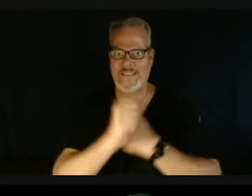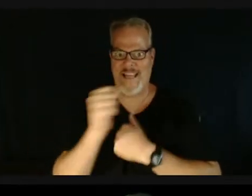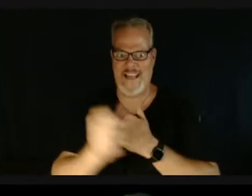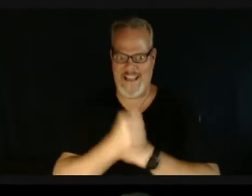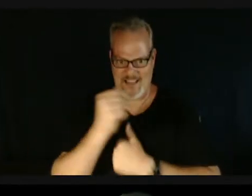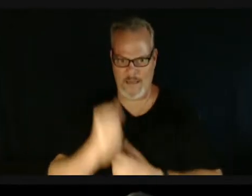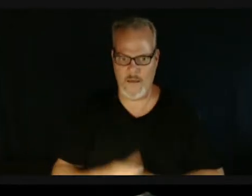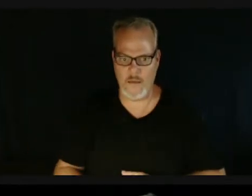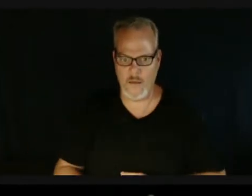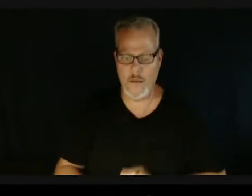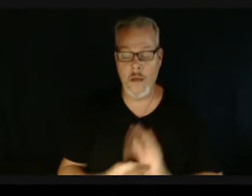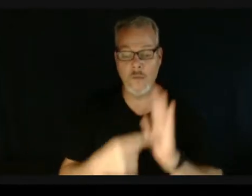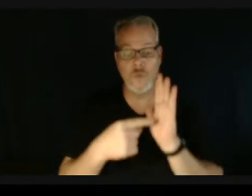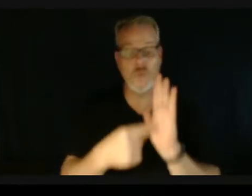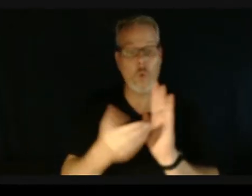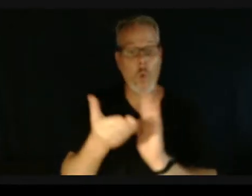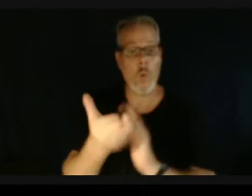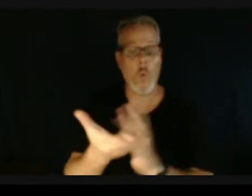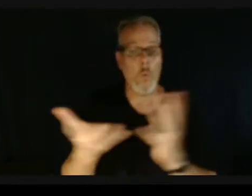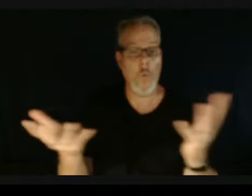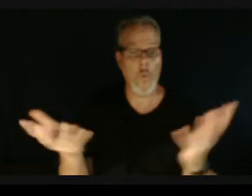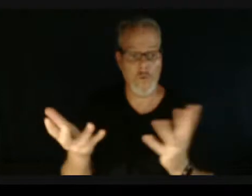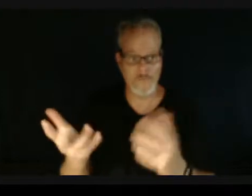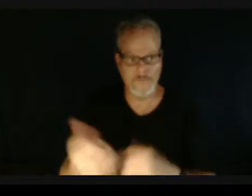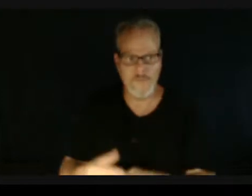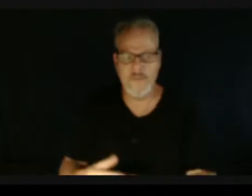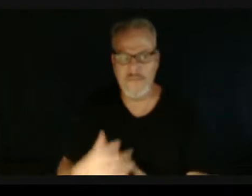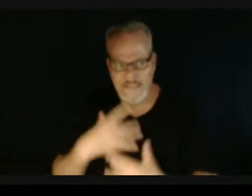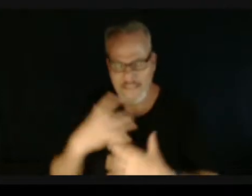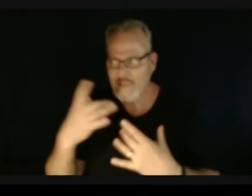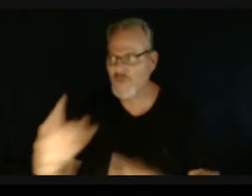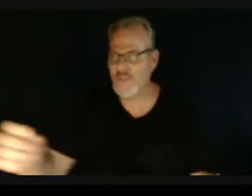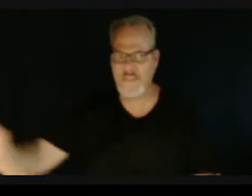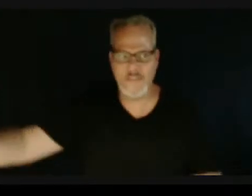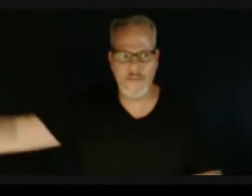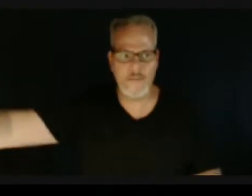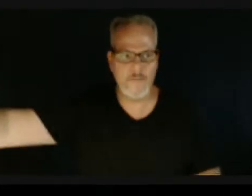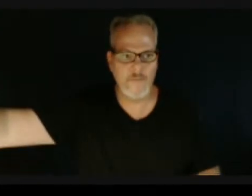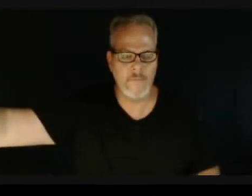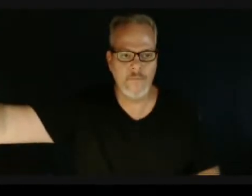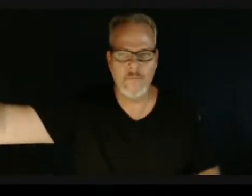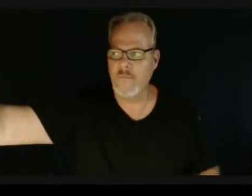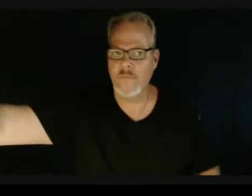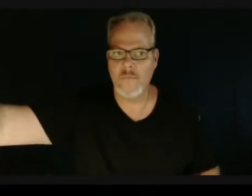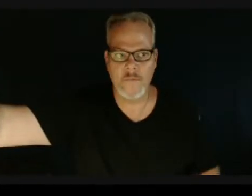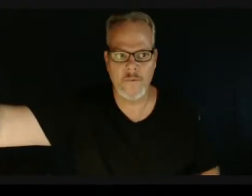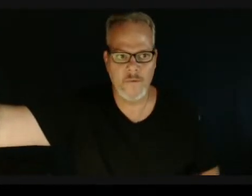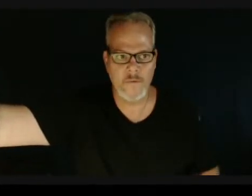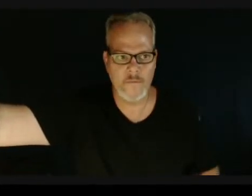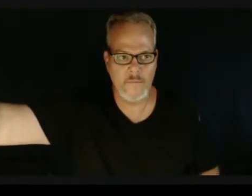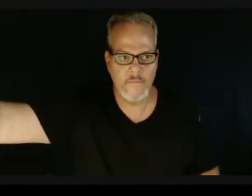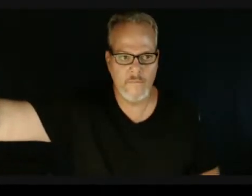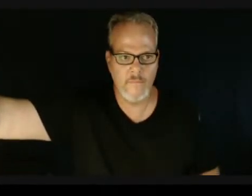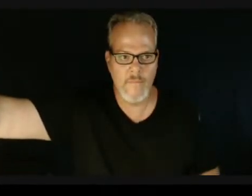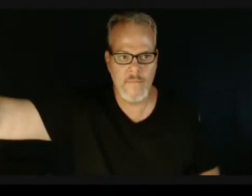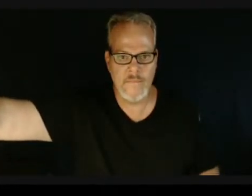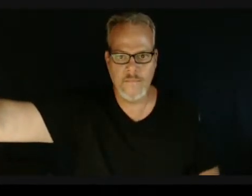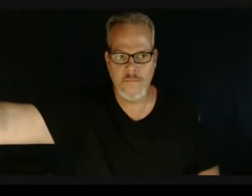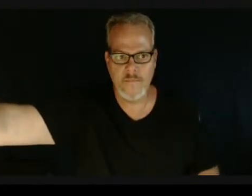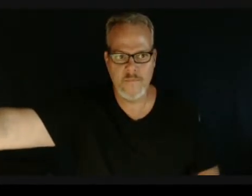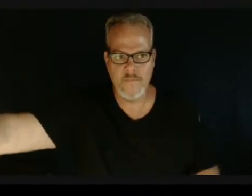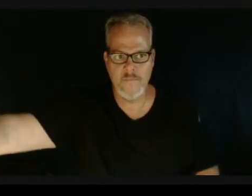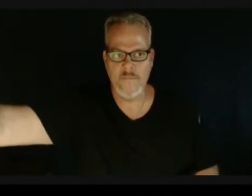I wanted to show this one because this is interesting to me to note this question of how tall were the fountains, right? Because you look at some of